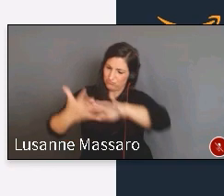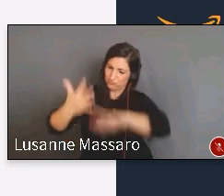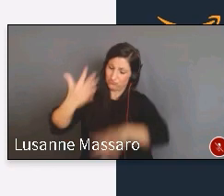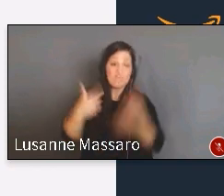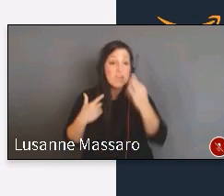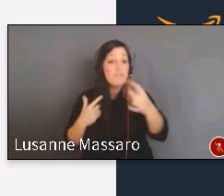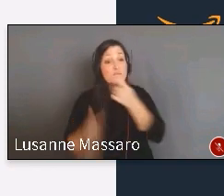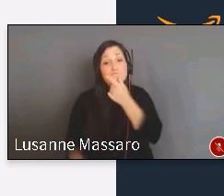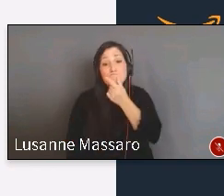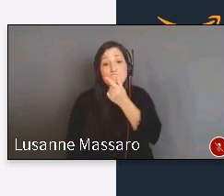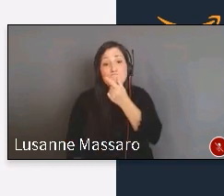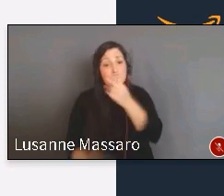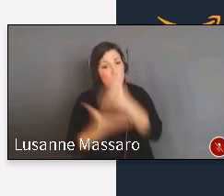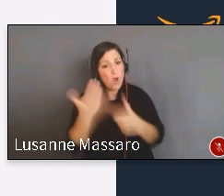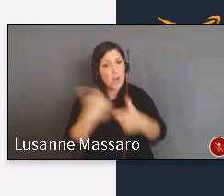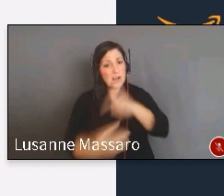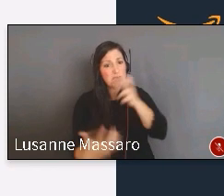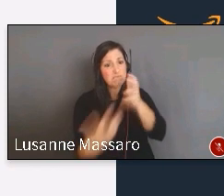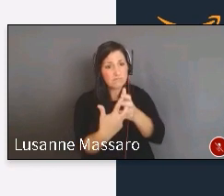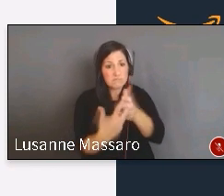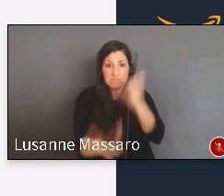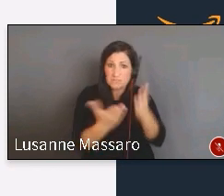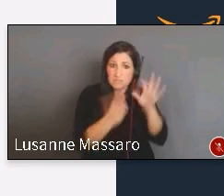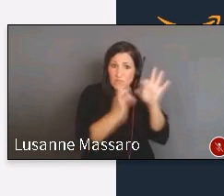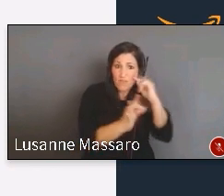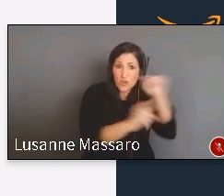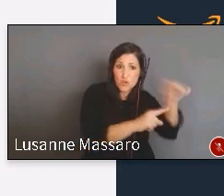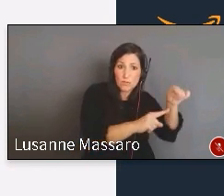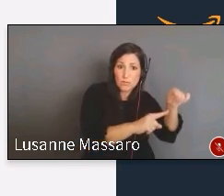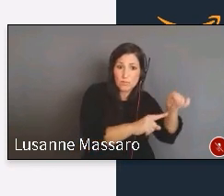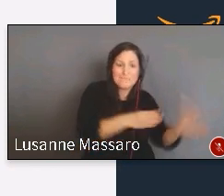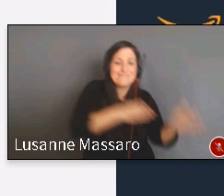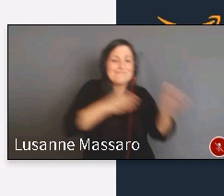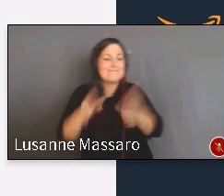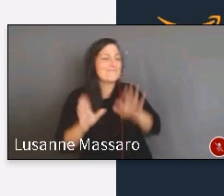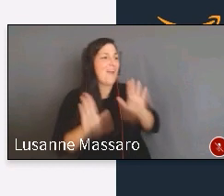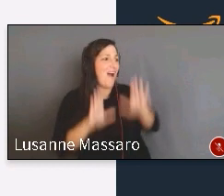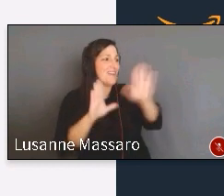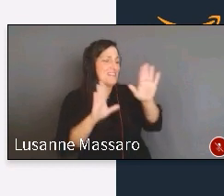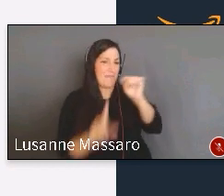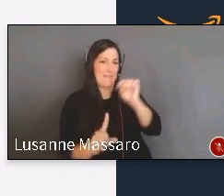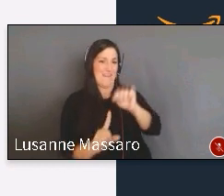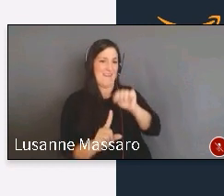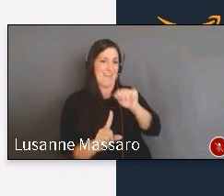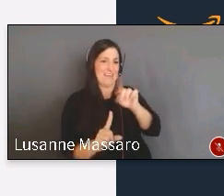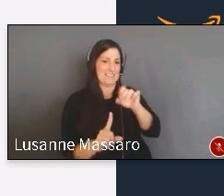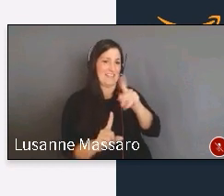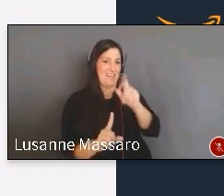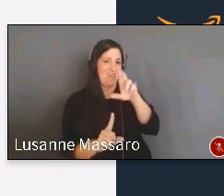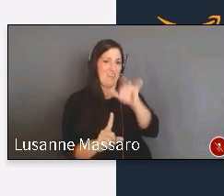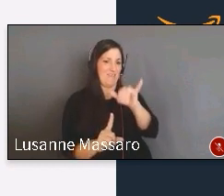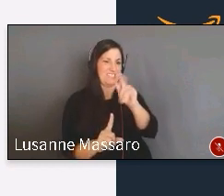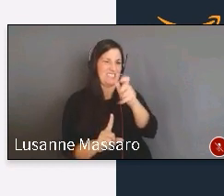may be for you. Awesome. Thanks, Libby. So this one is my personal or one of my favorites.